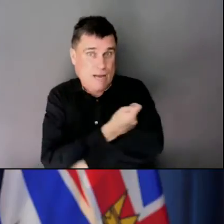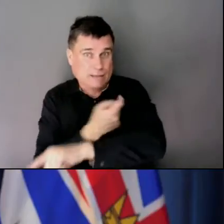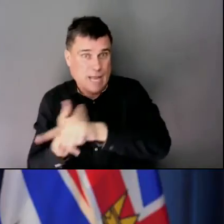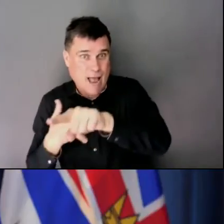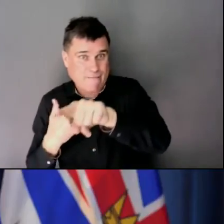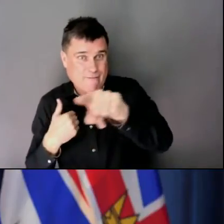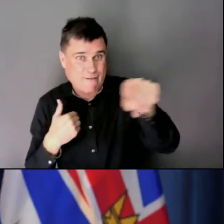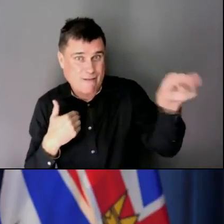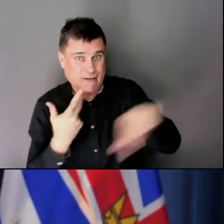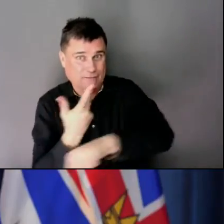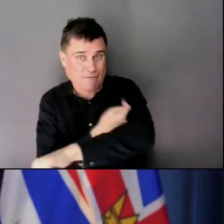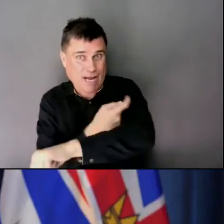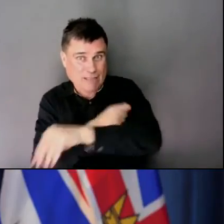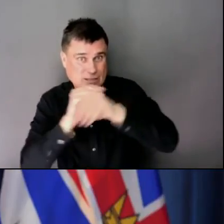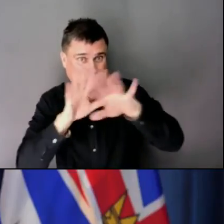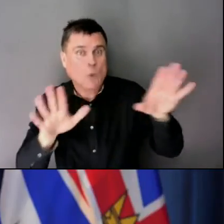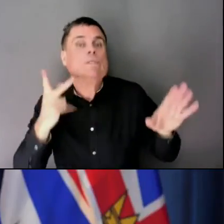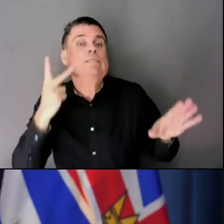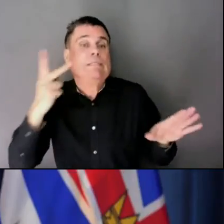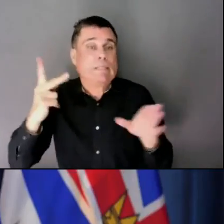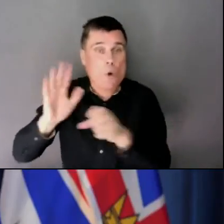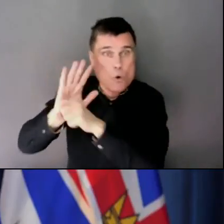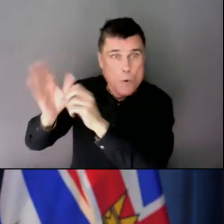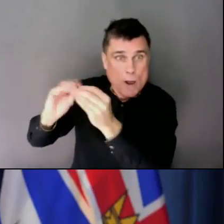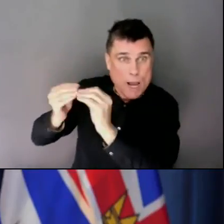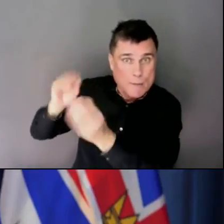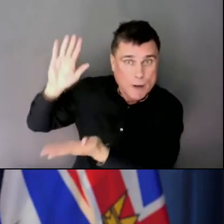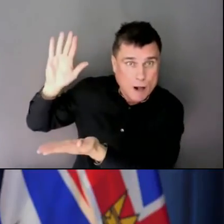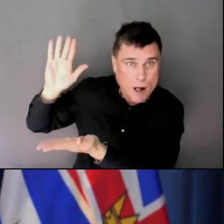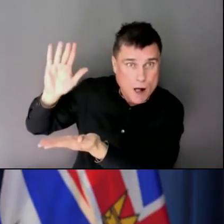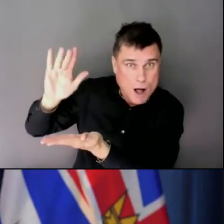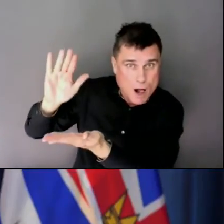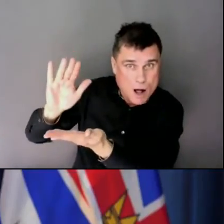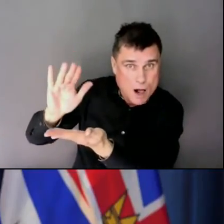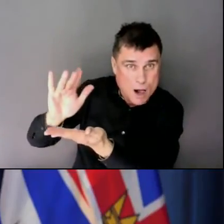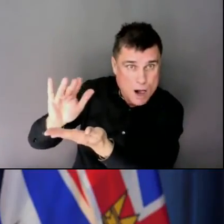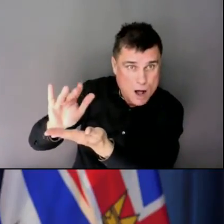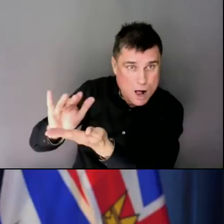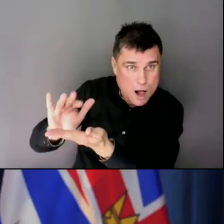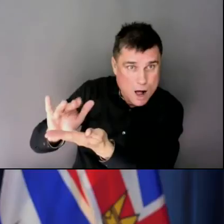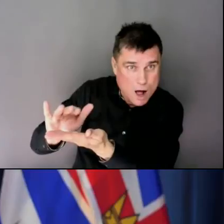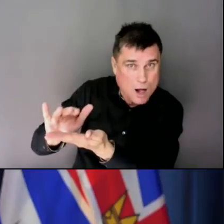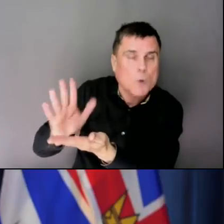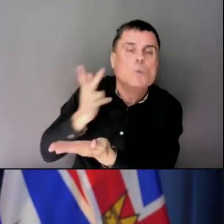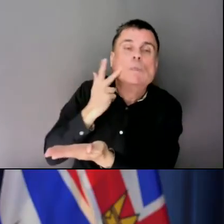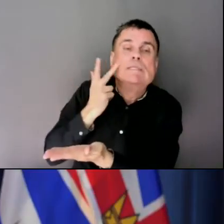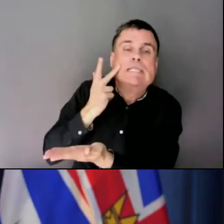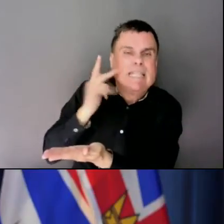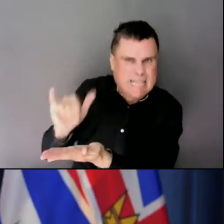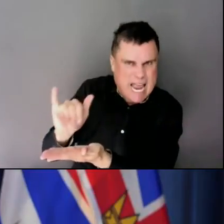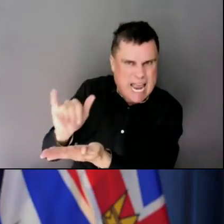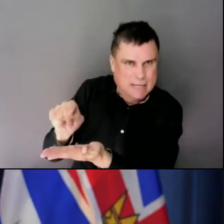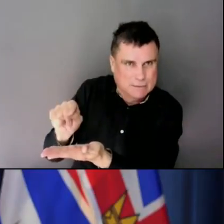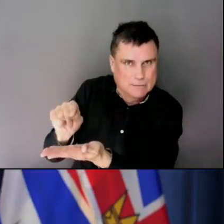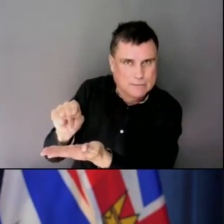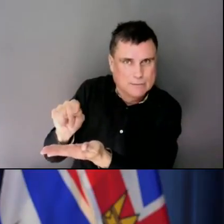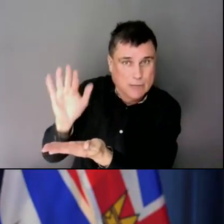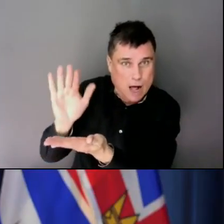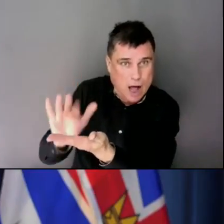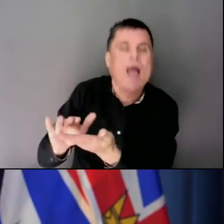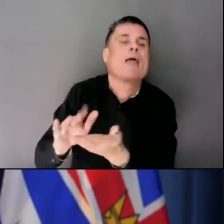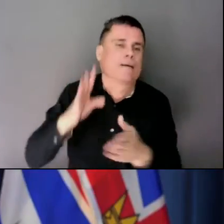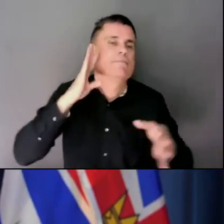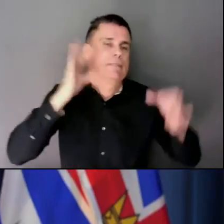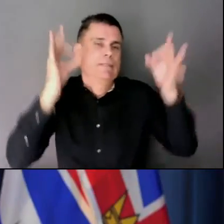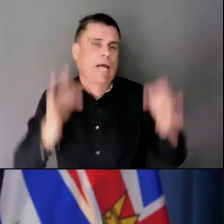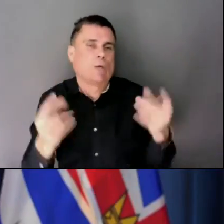case counts and all of the other issues that we've been focused on over the past 12 months, we'll be in a better position to make those decisions. I know with